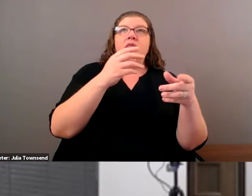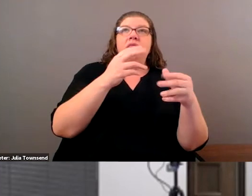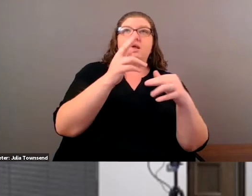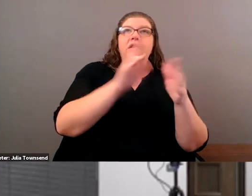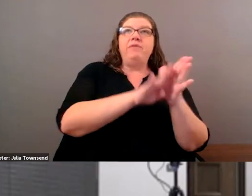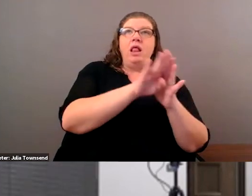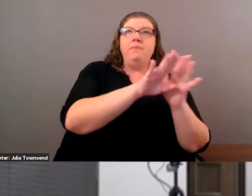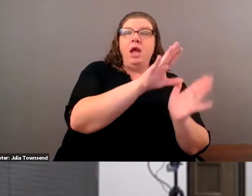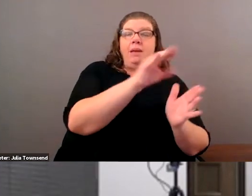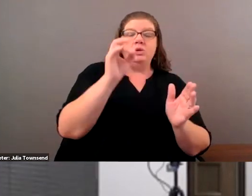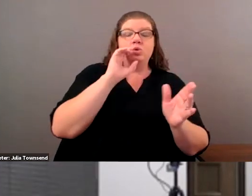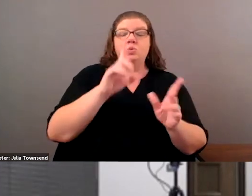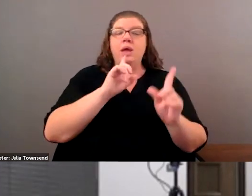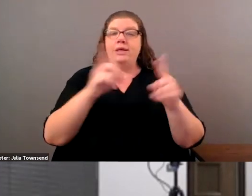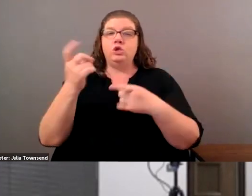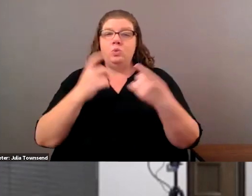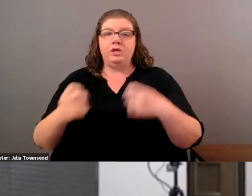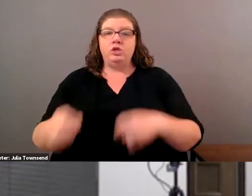have.